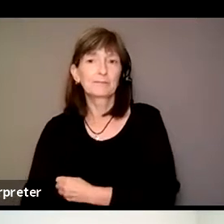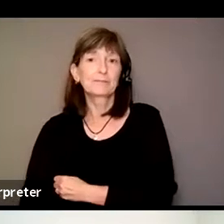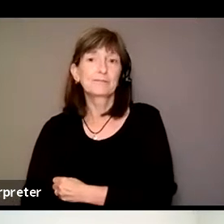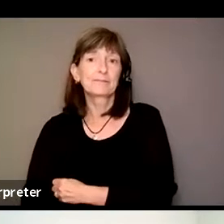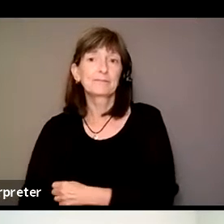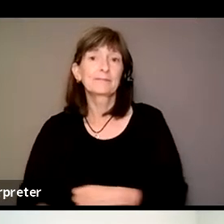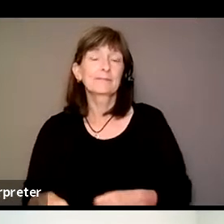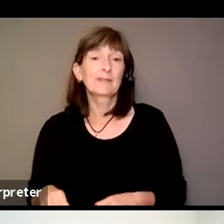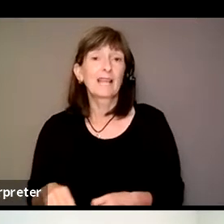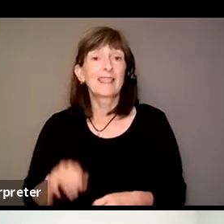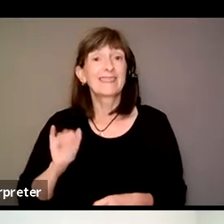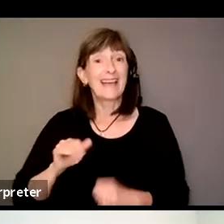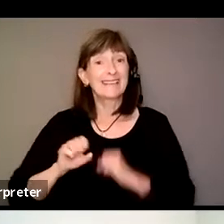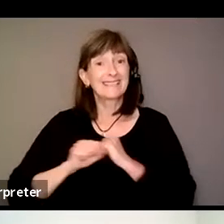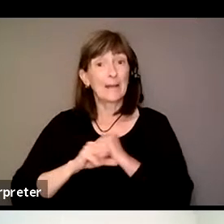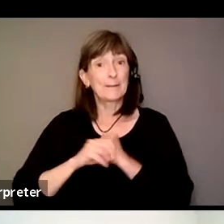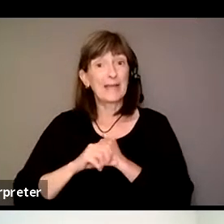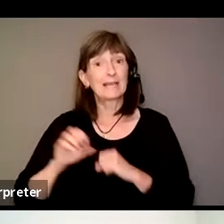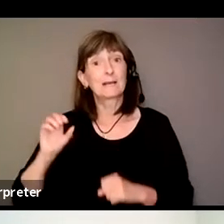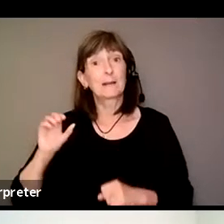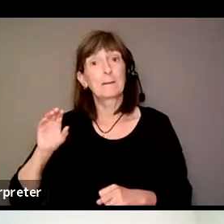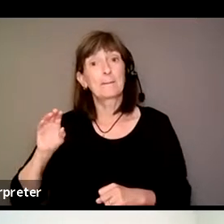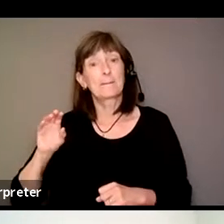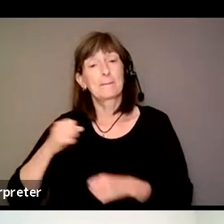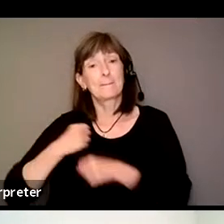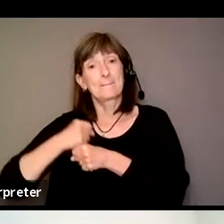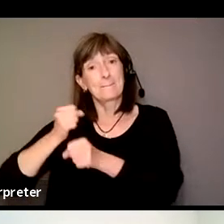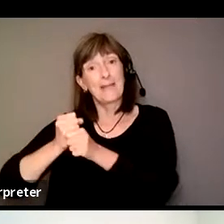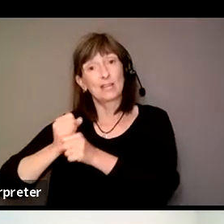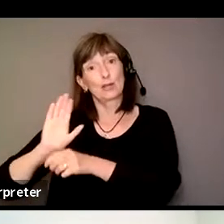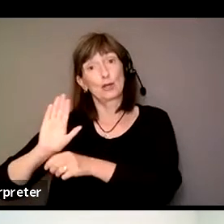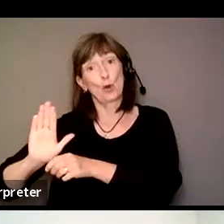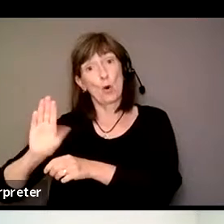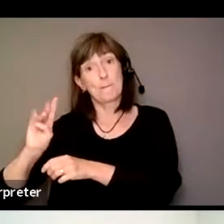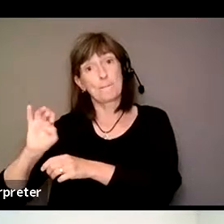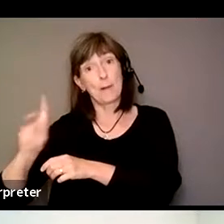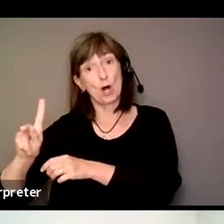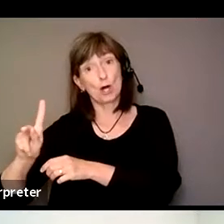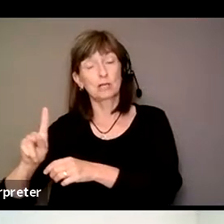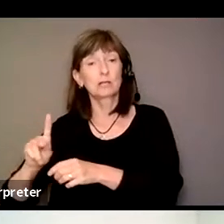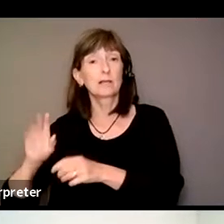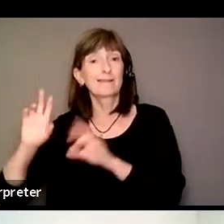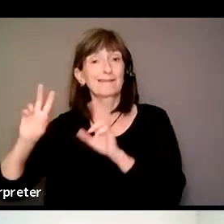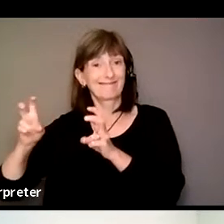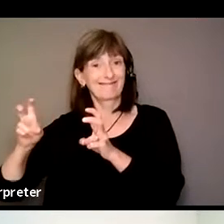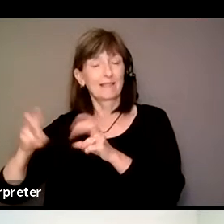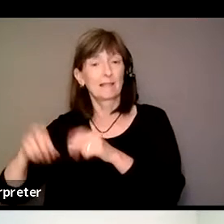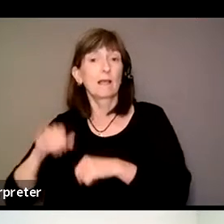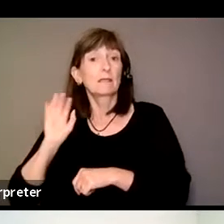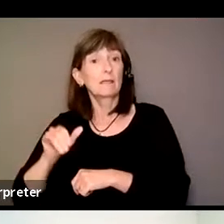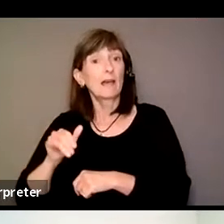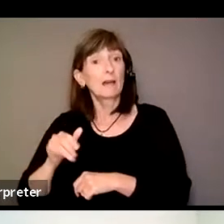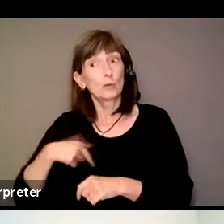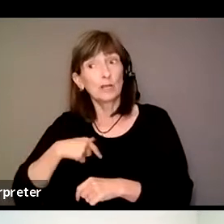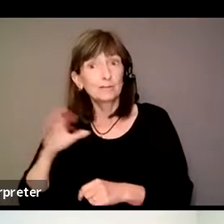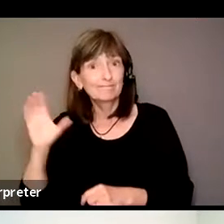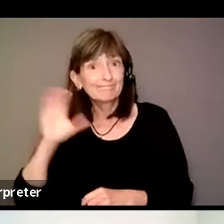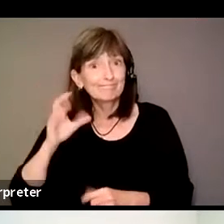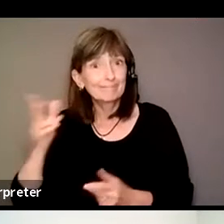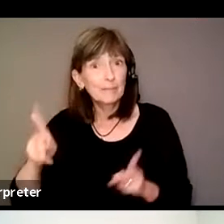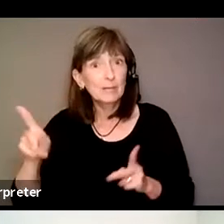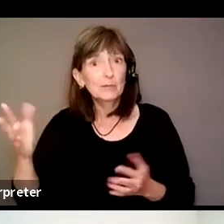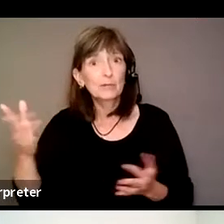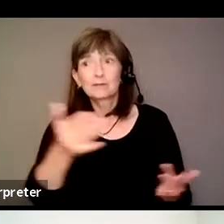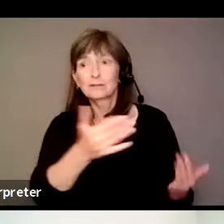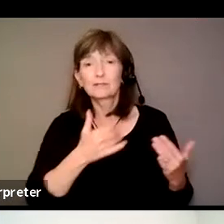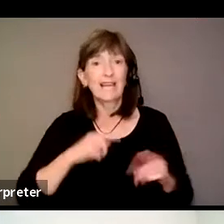Mark campaign, again, it's about encouraging people, you know, finding the information, asking the questions, being aware